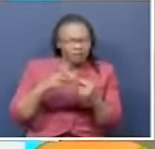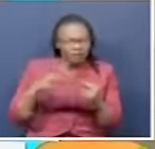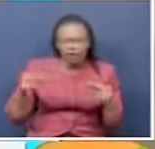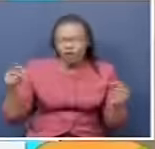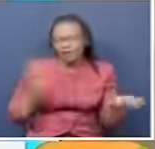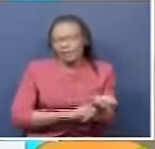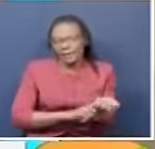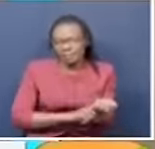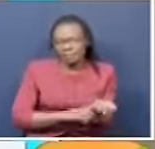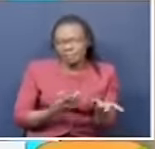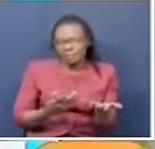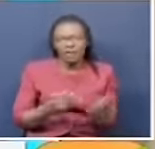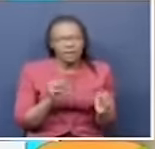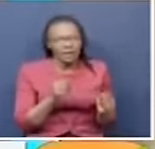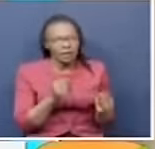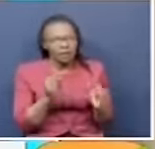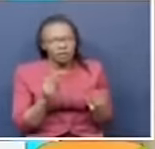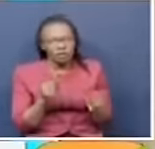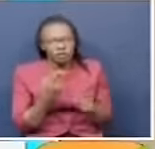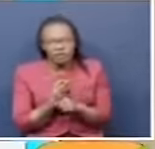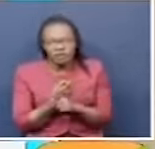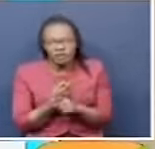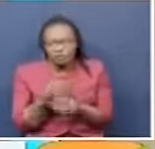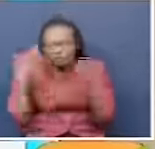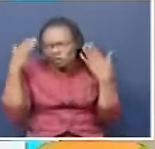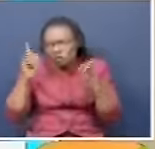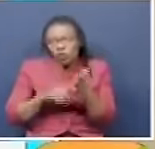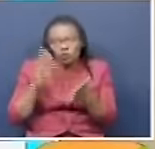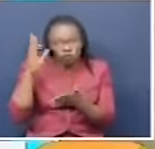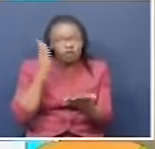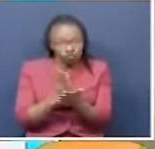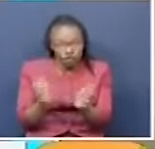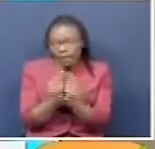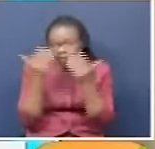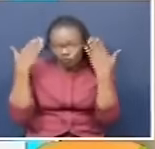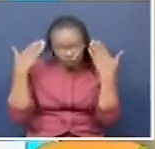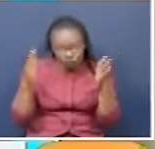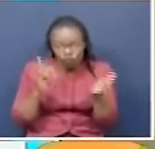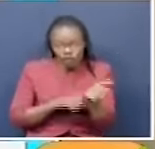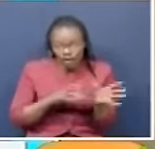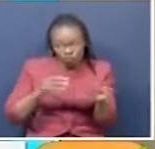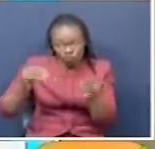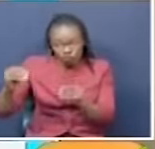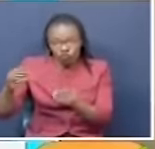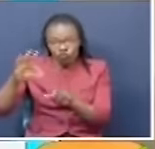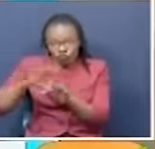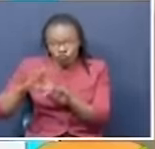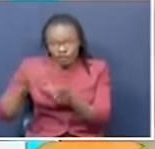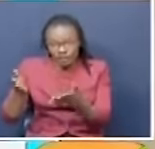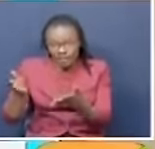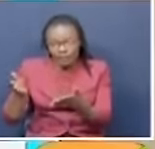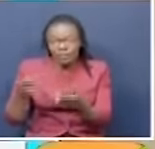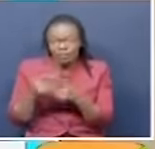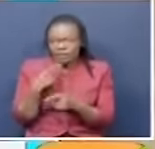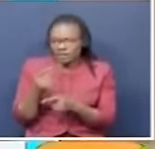is... We just look at the possible scenarios. We don't know what will happen by 2017 when you go to the elections. But you're saying